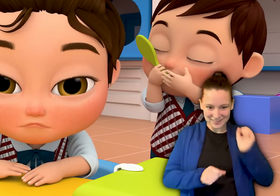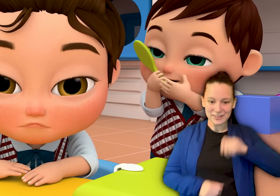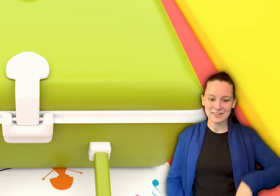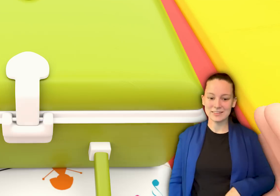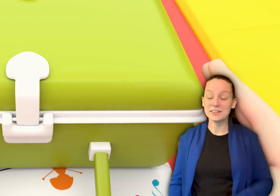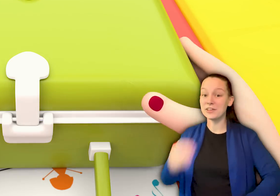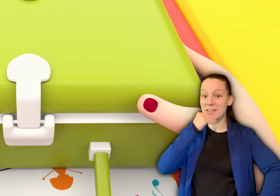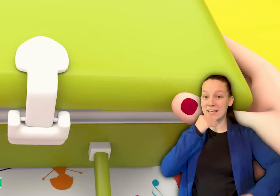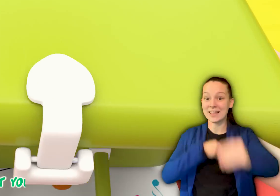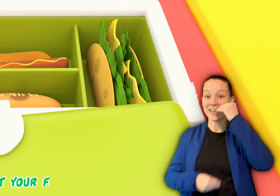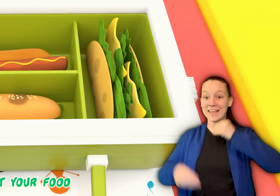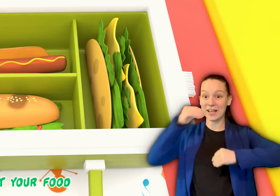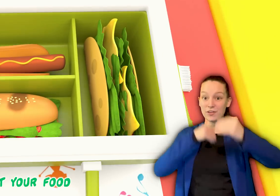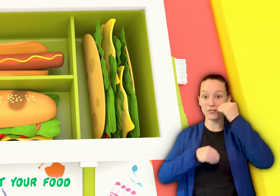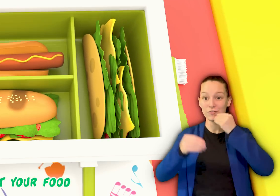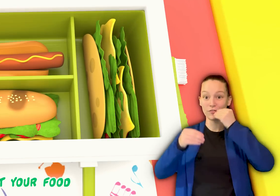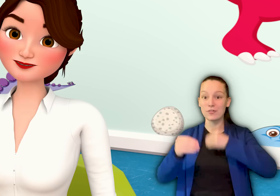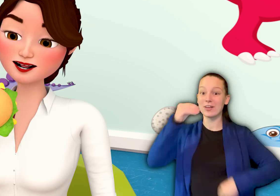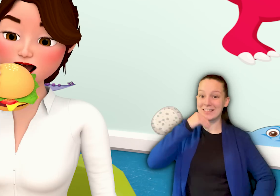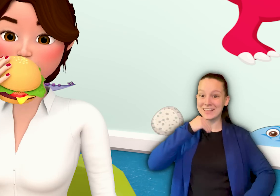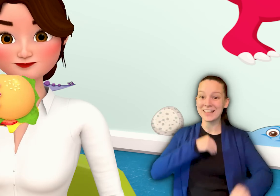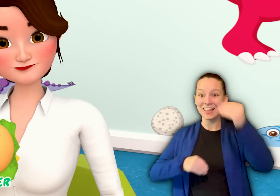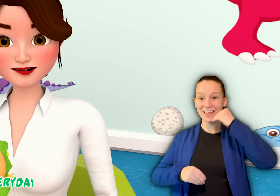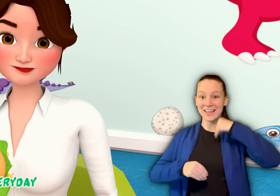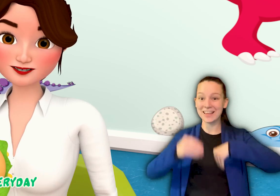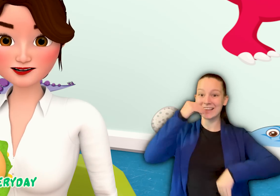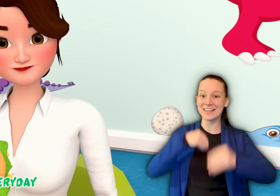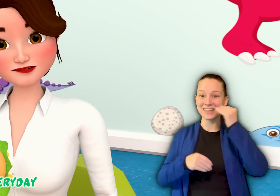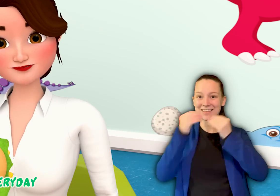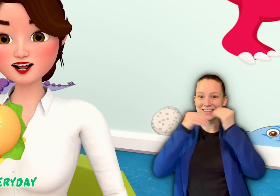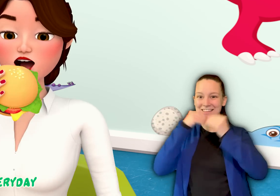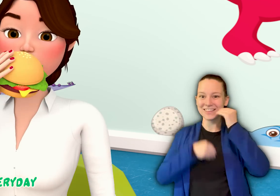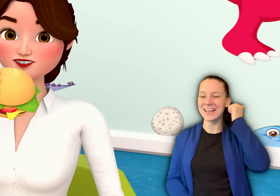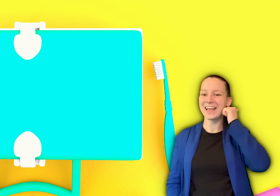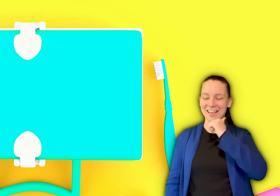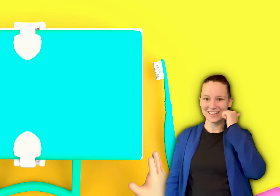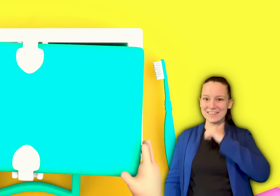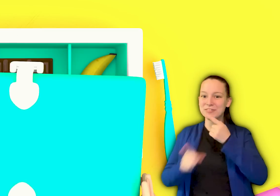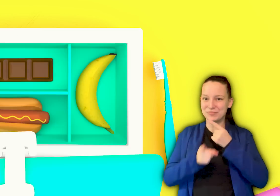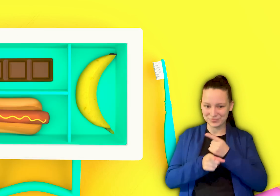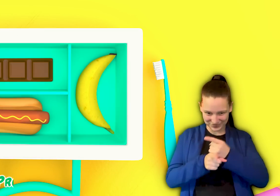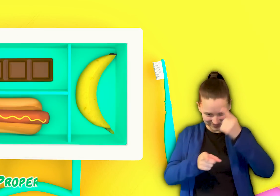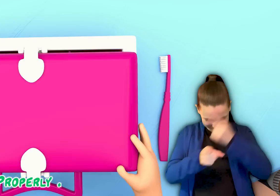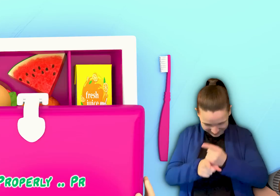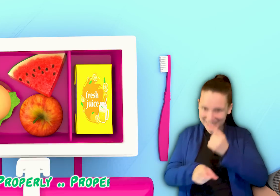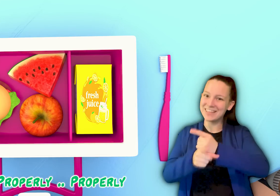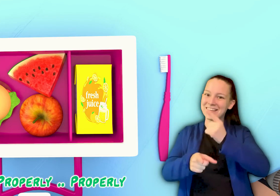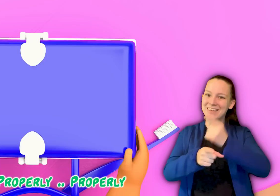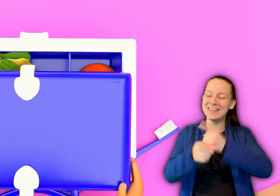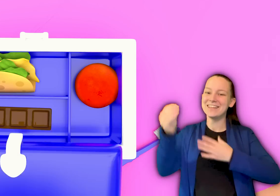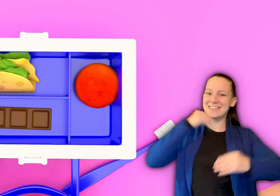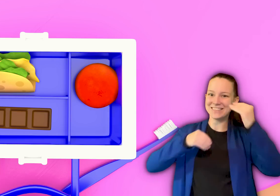day eat eat eat your food eat it every day properly properly prop